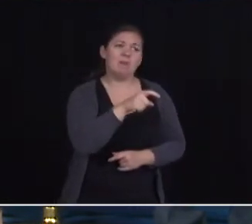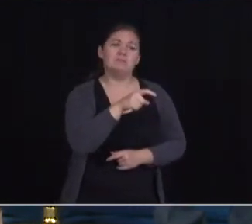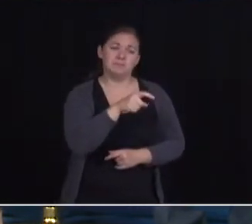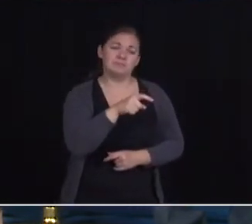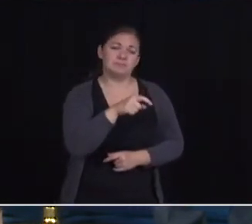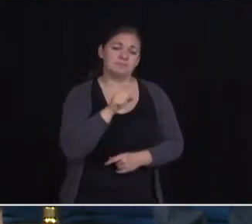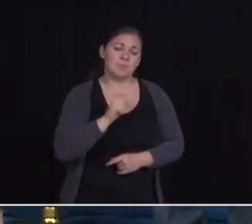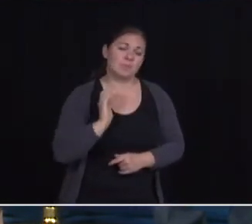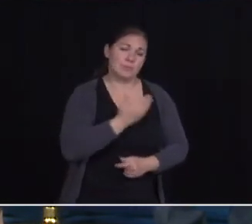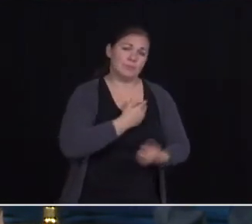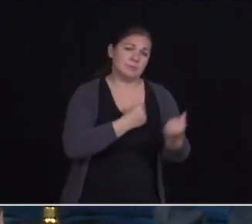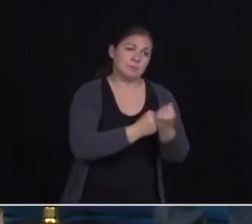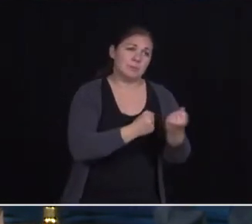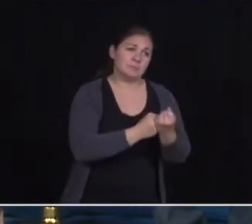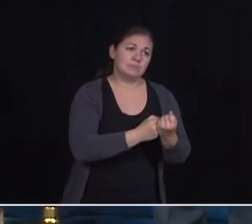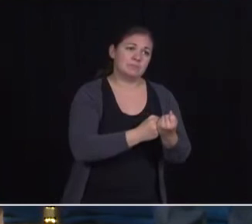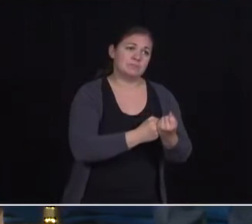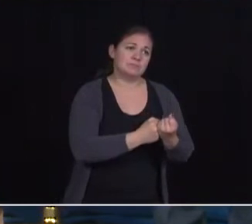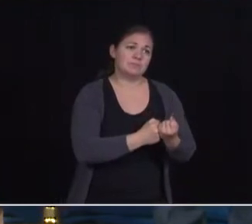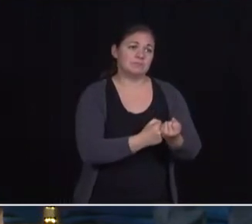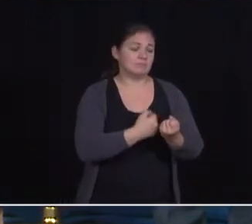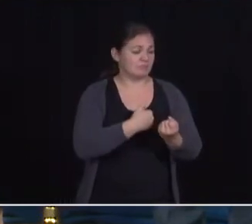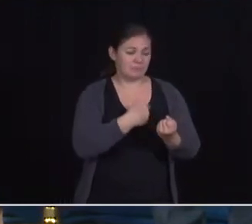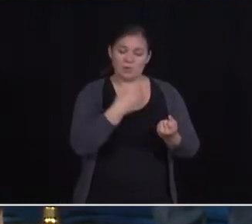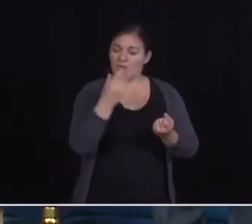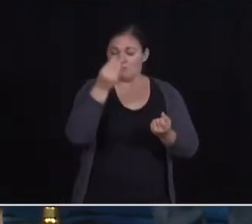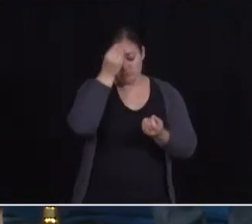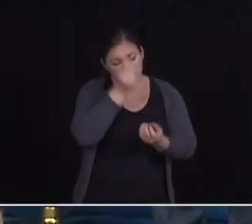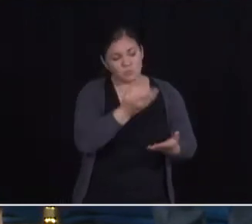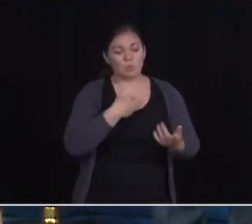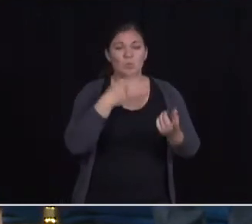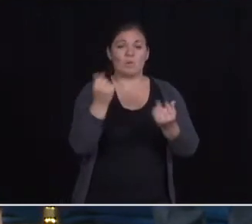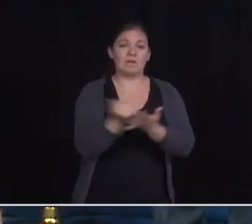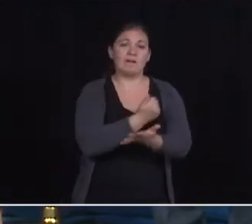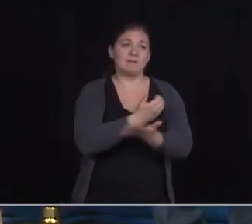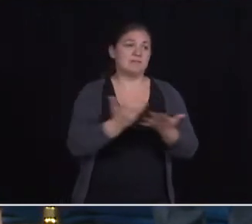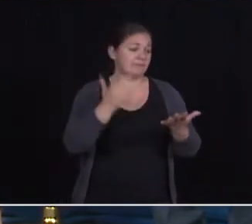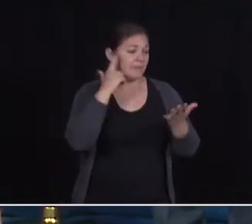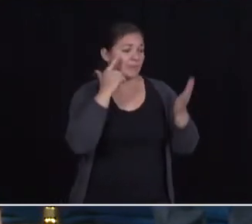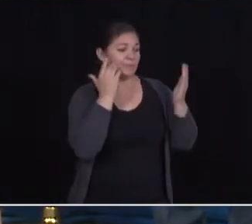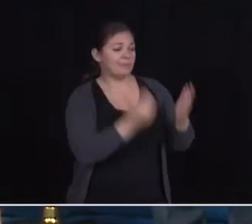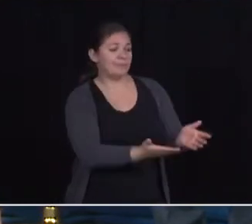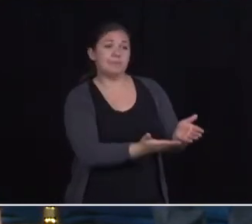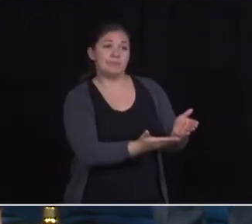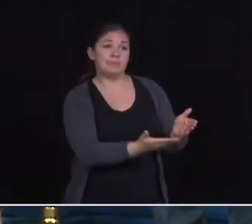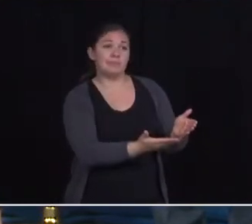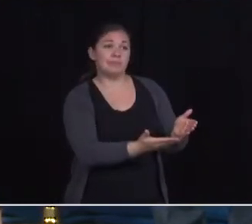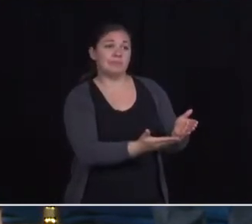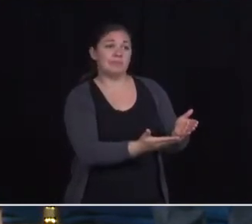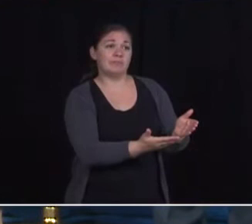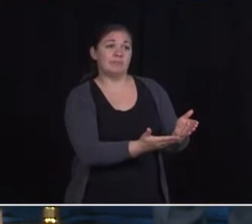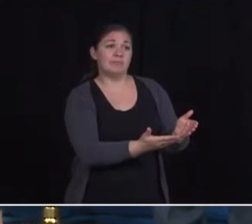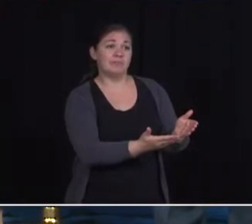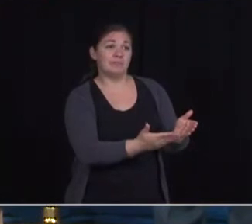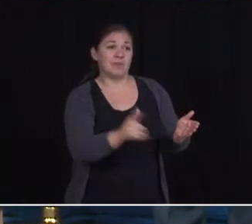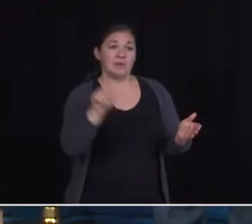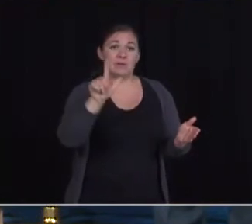I'll do whatever it takes to make sure I'm there 24/7. And that's why we put out $300 million